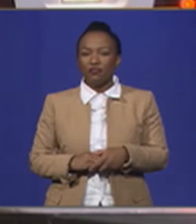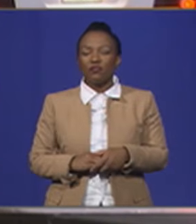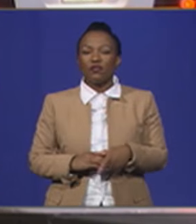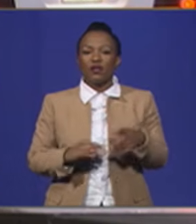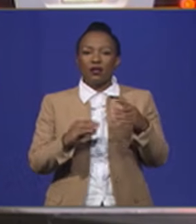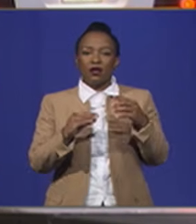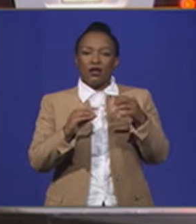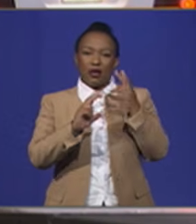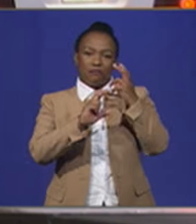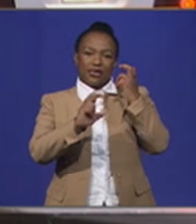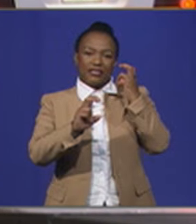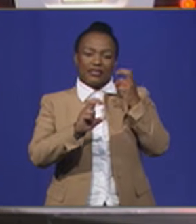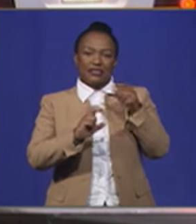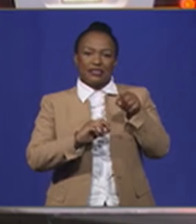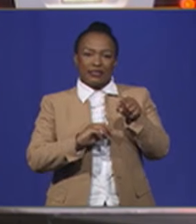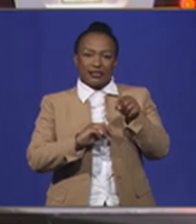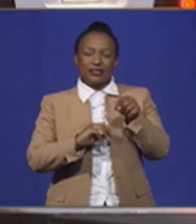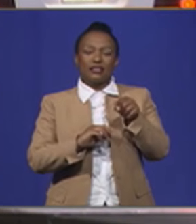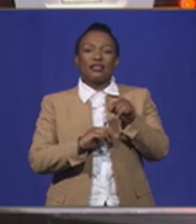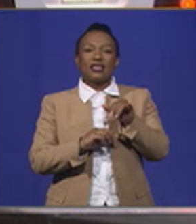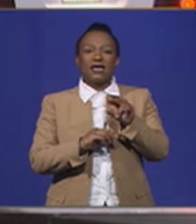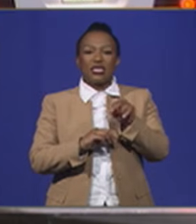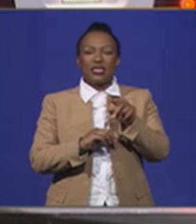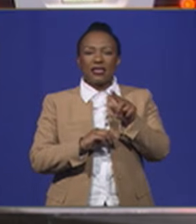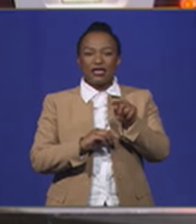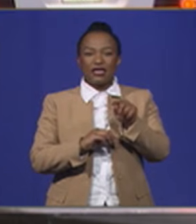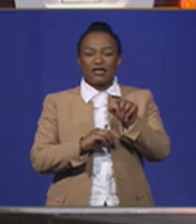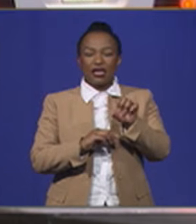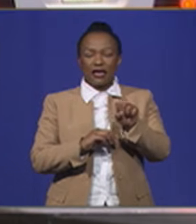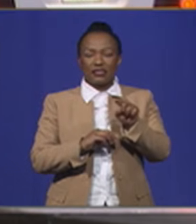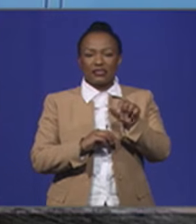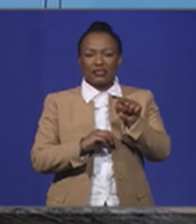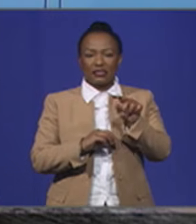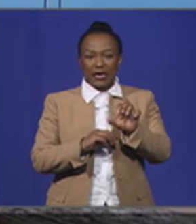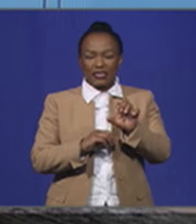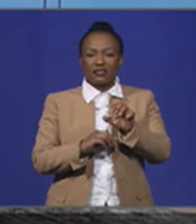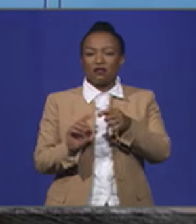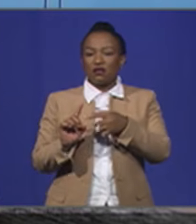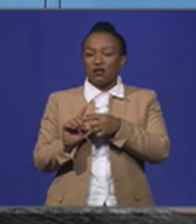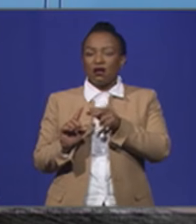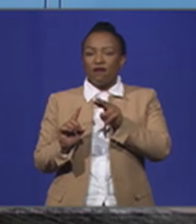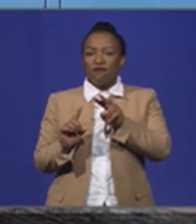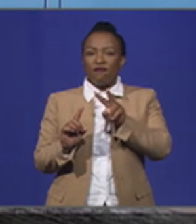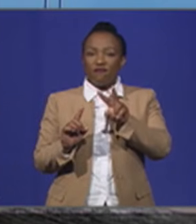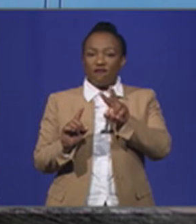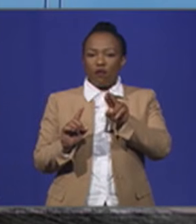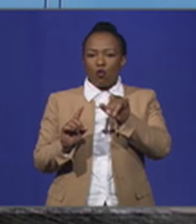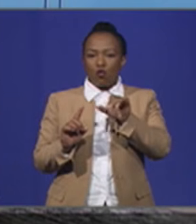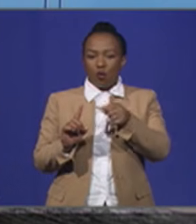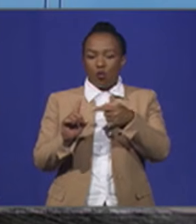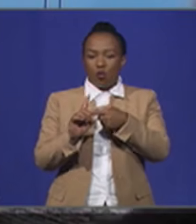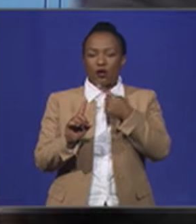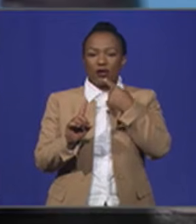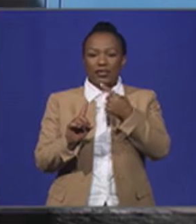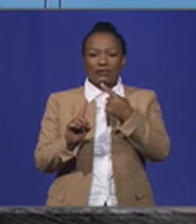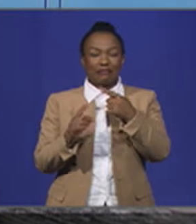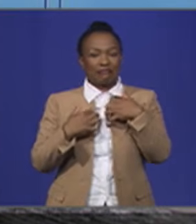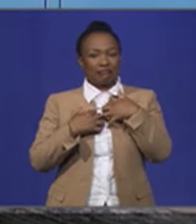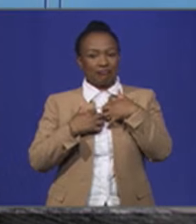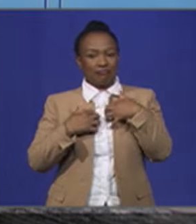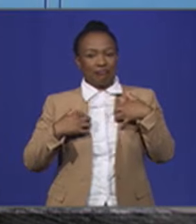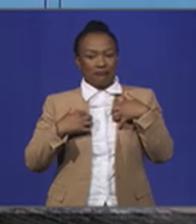dibese sa Interstate Bus Line se kwa Free State Vuyo Ondala a re tlhatlhogo ya tlhotlhwa ya leokwane e baka kgatelelo e kgolo